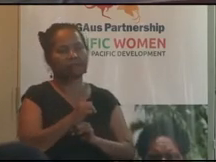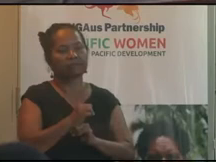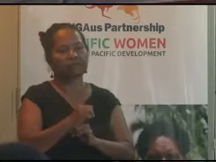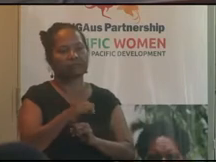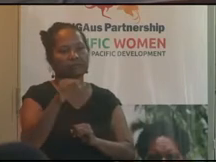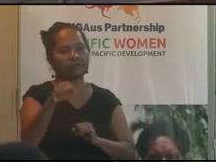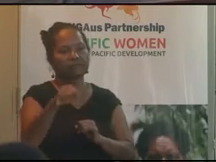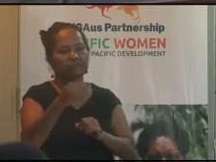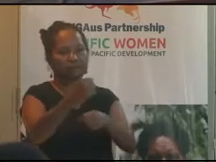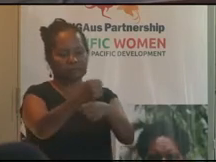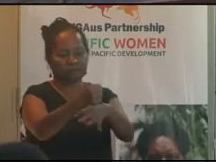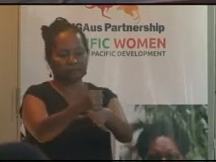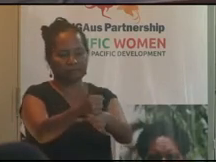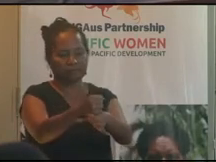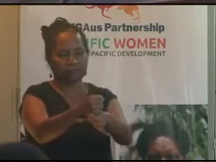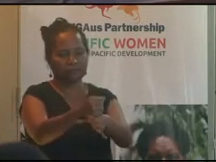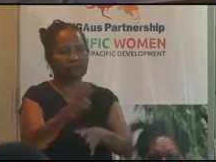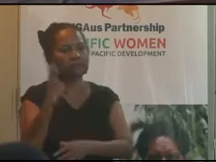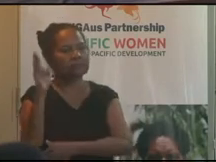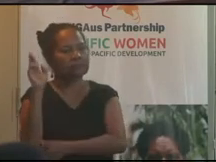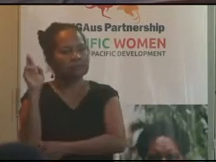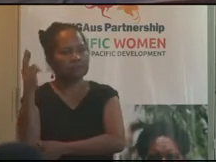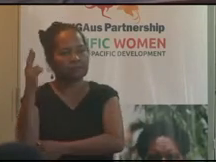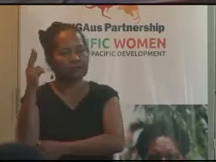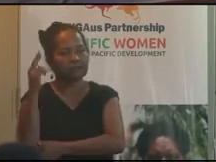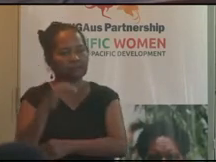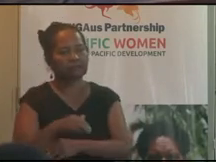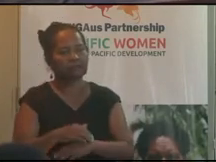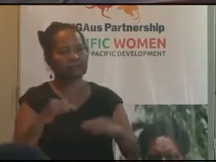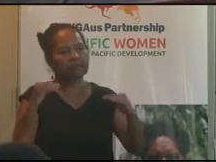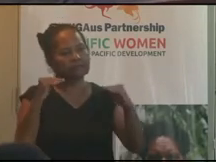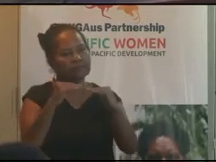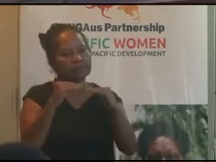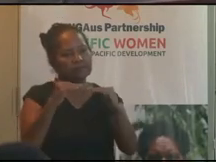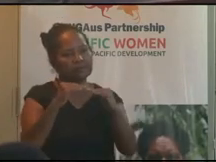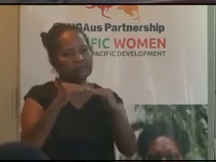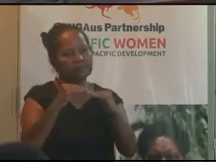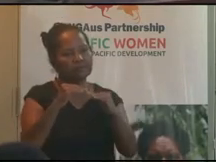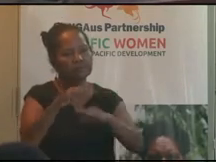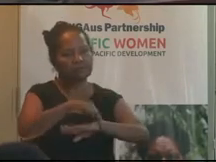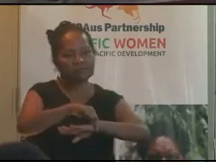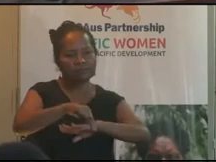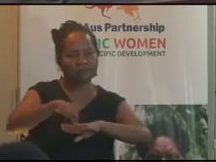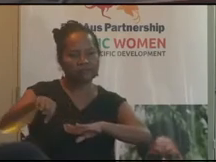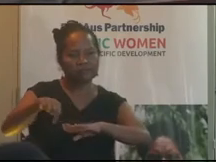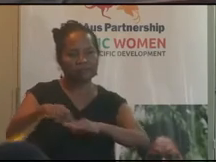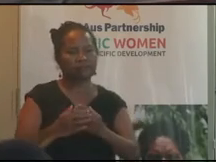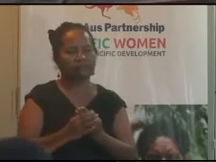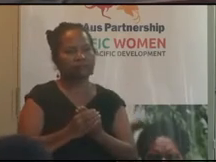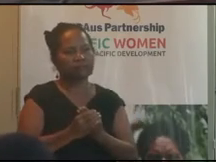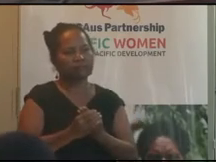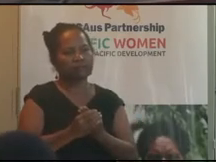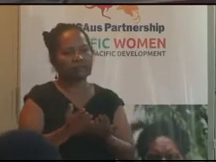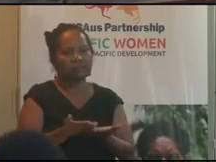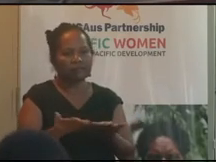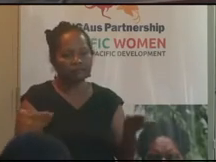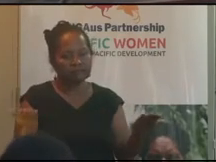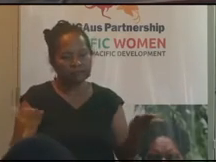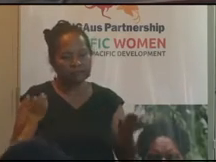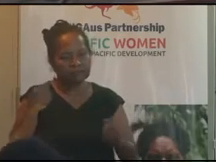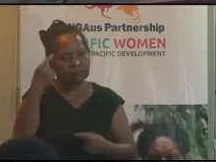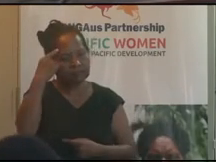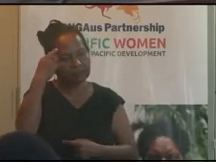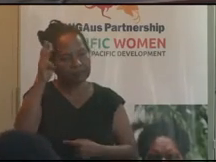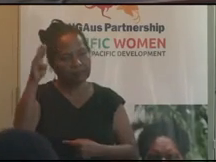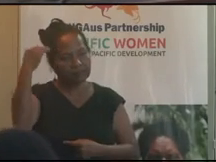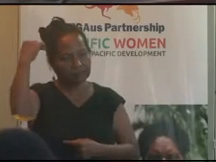framework of a parliamentary, representative, democratic, multi-system, multi-party system, whereby the Prime Minister